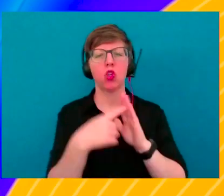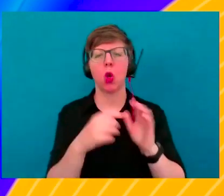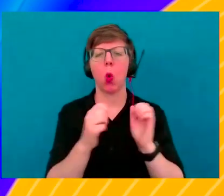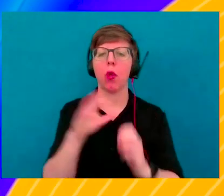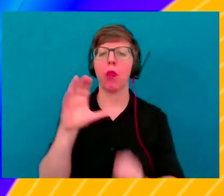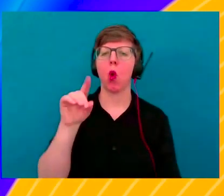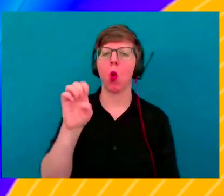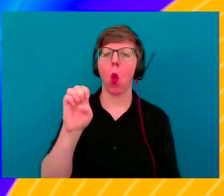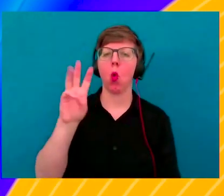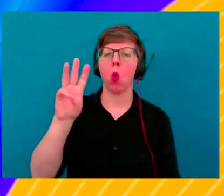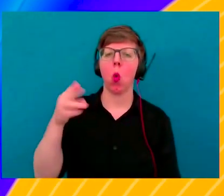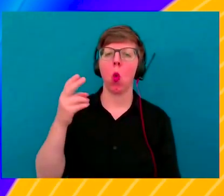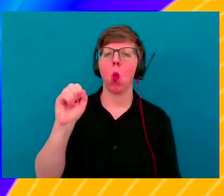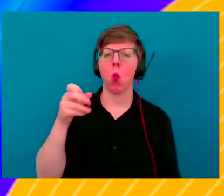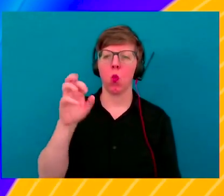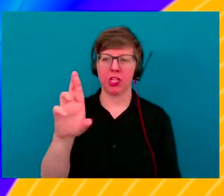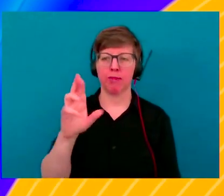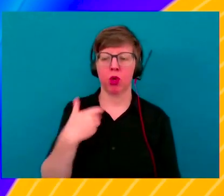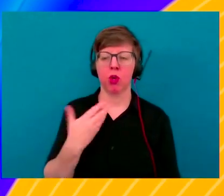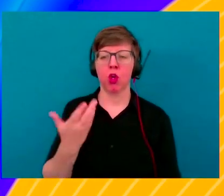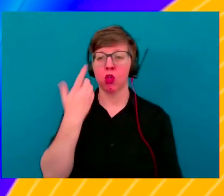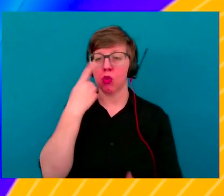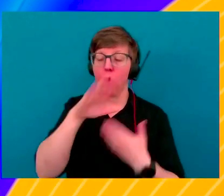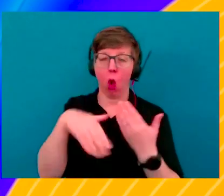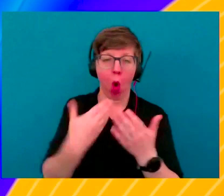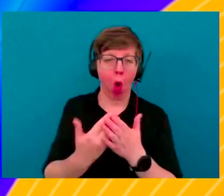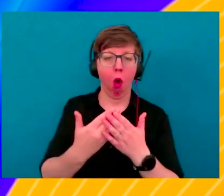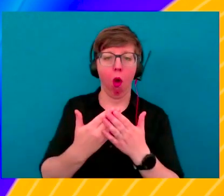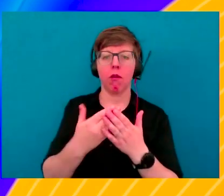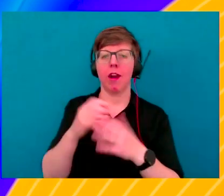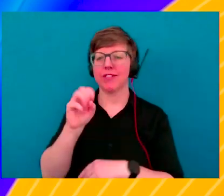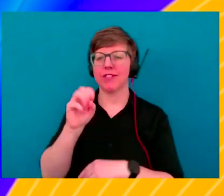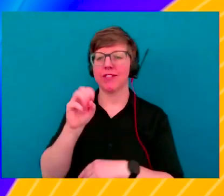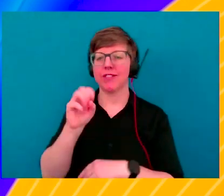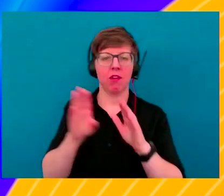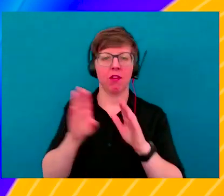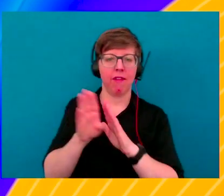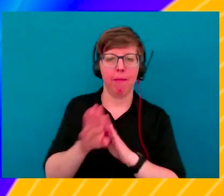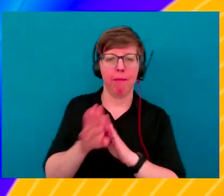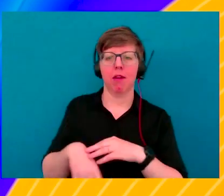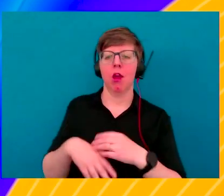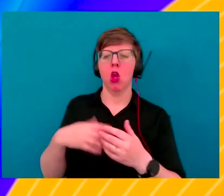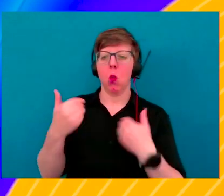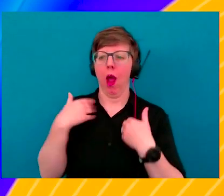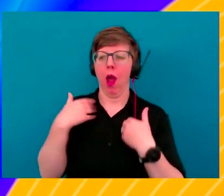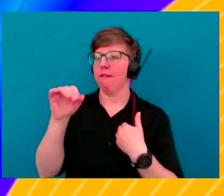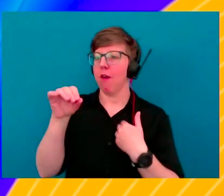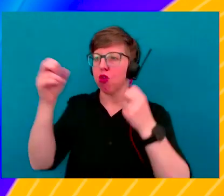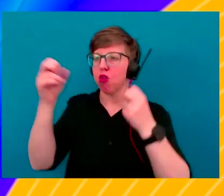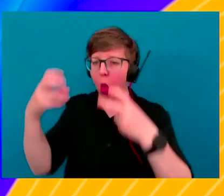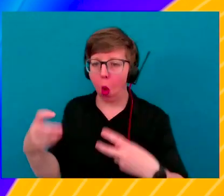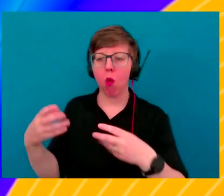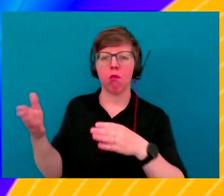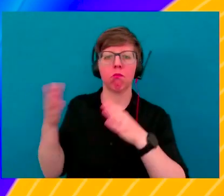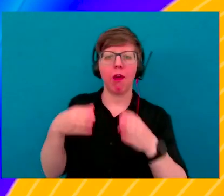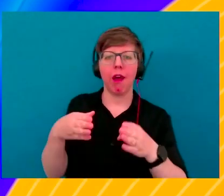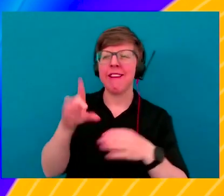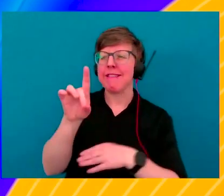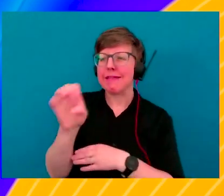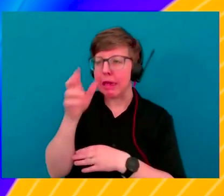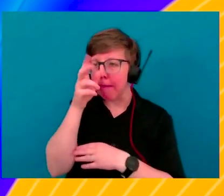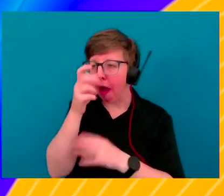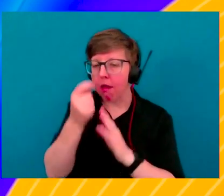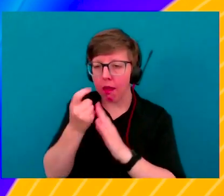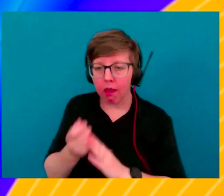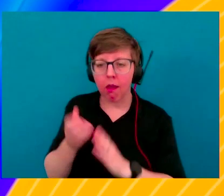the whole software development process, right, there's the code generation part, the debugging, and then all the way through to production. And we always talk about, you know,